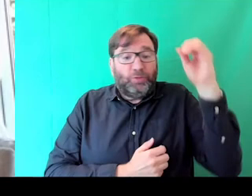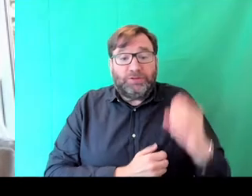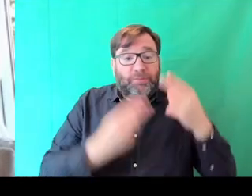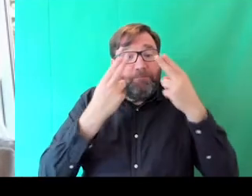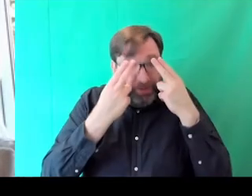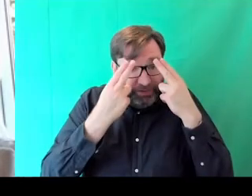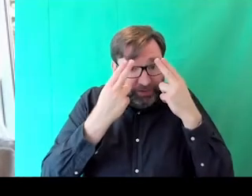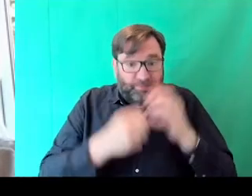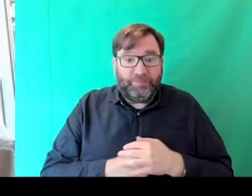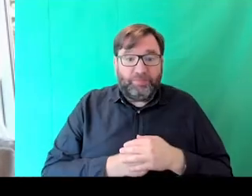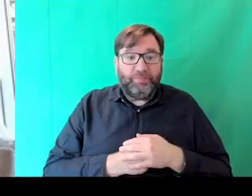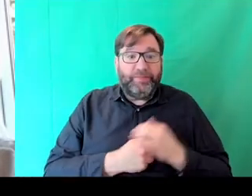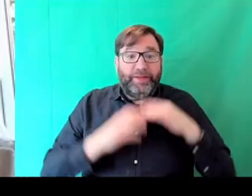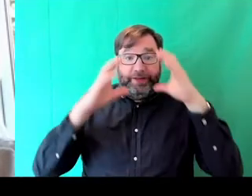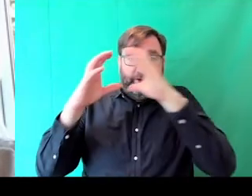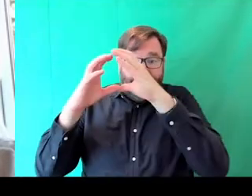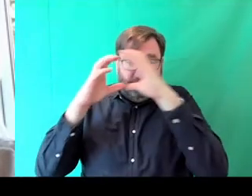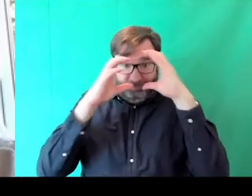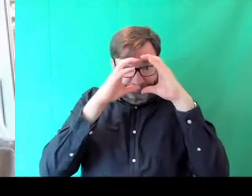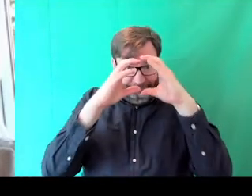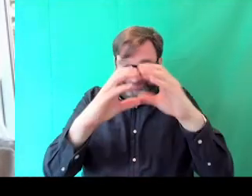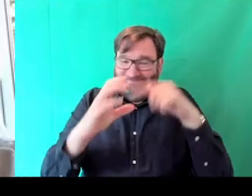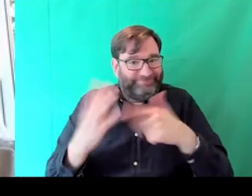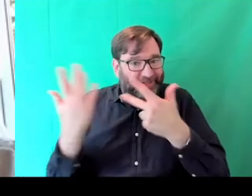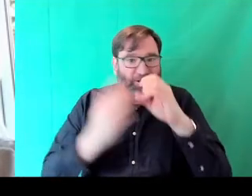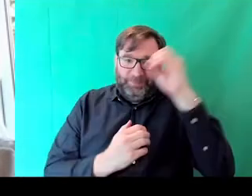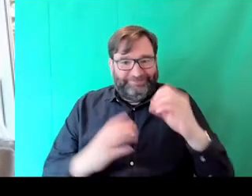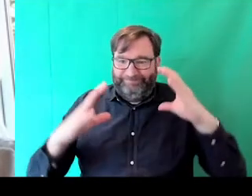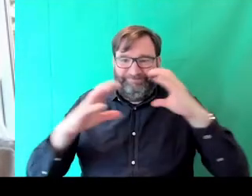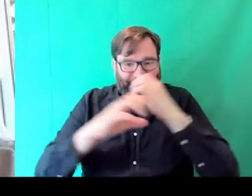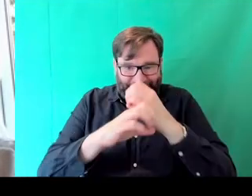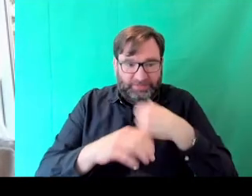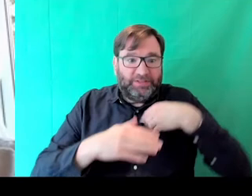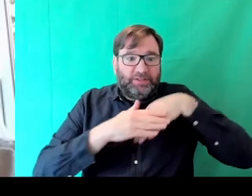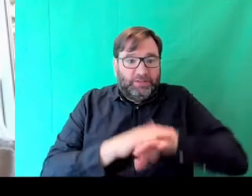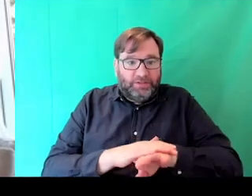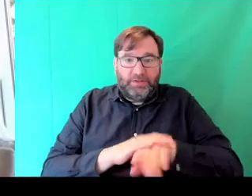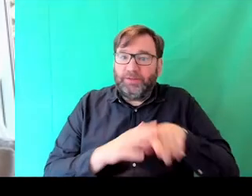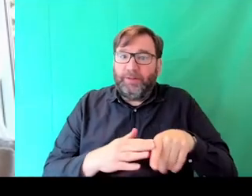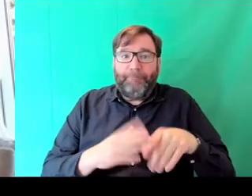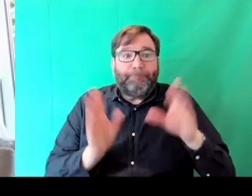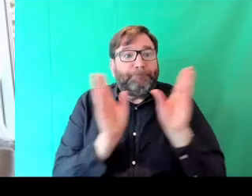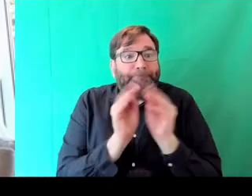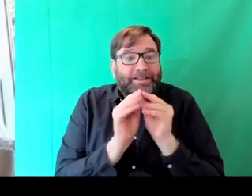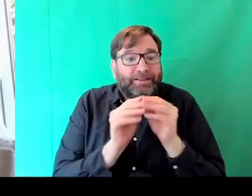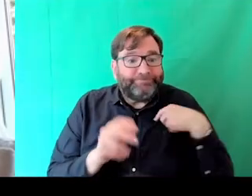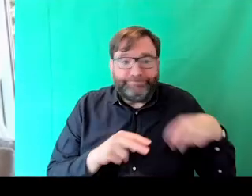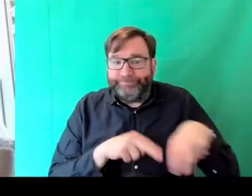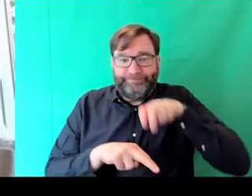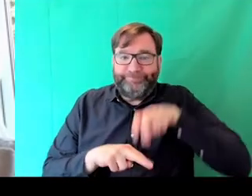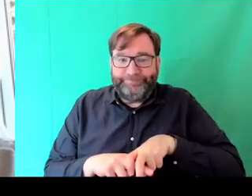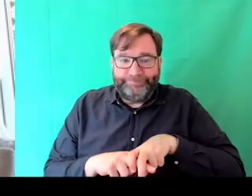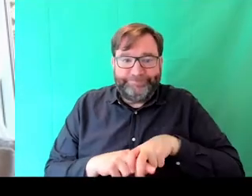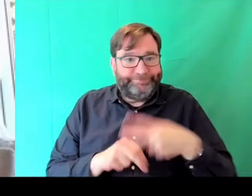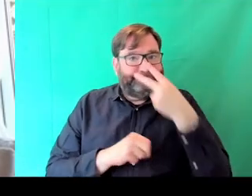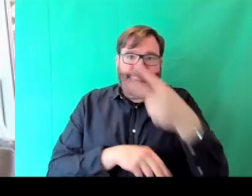Well, I need to speak up and say to whoever's running the meeting, hey, could you please send over like the pre-read or the deck we're going to go